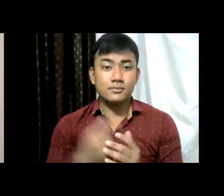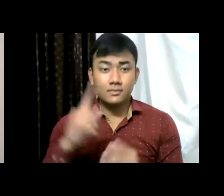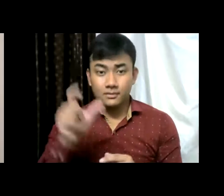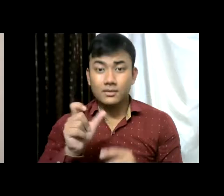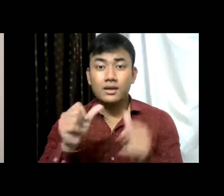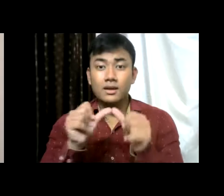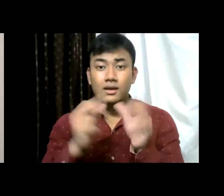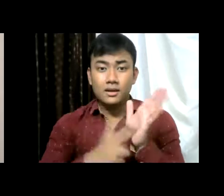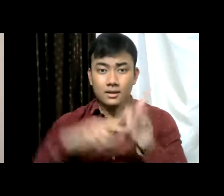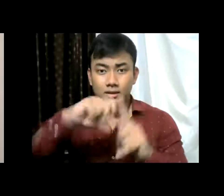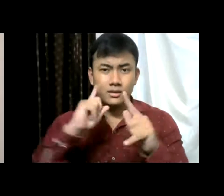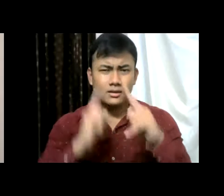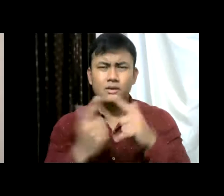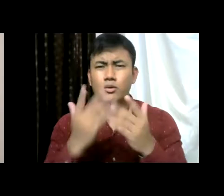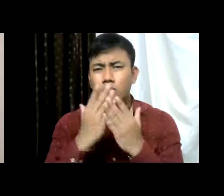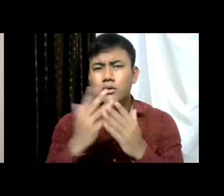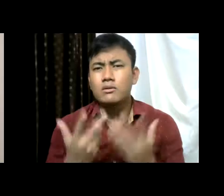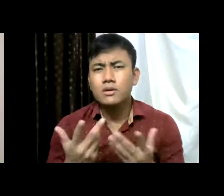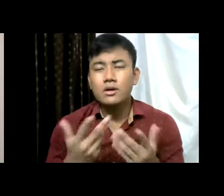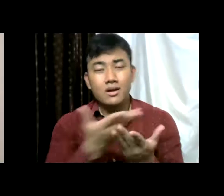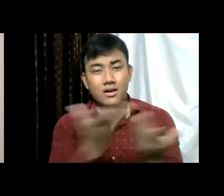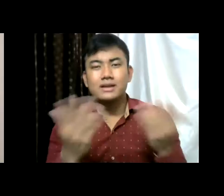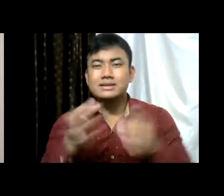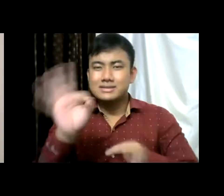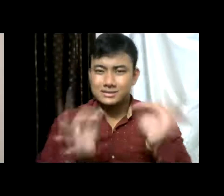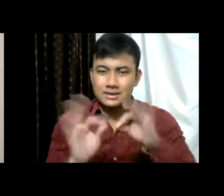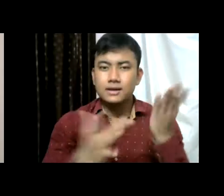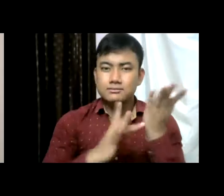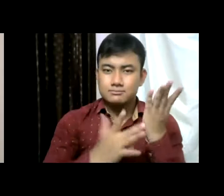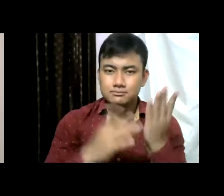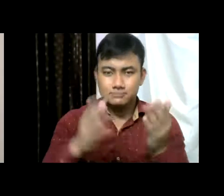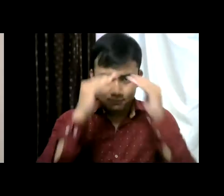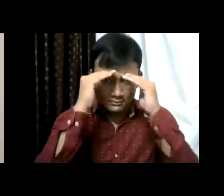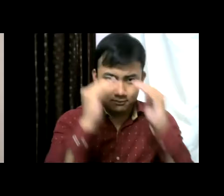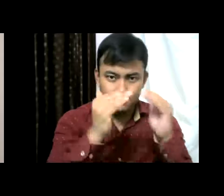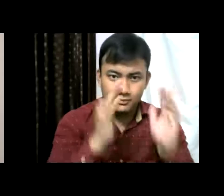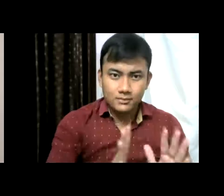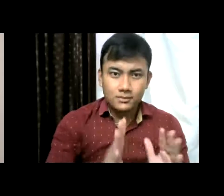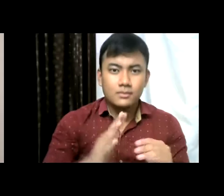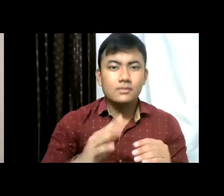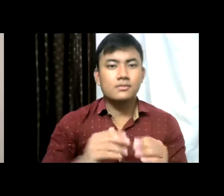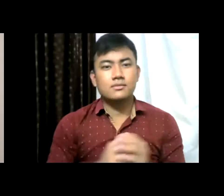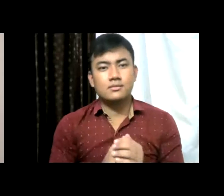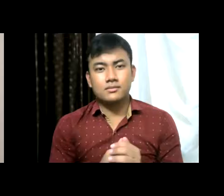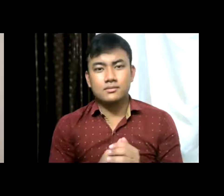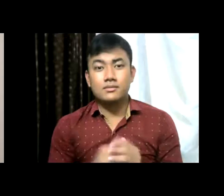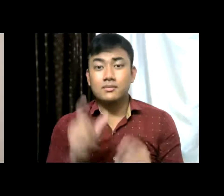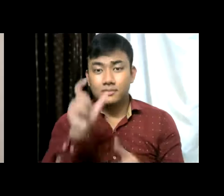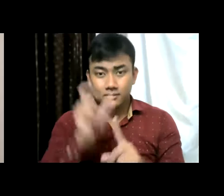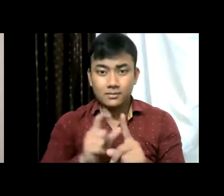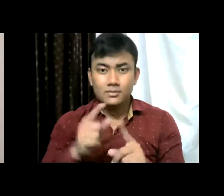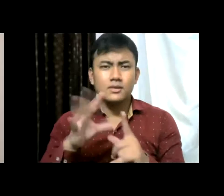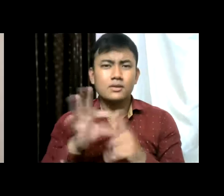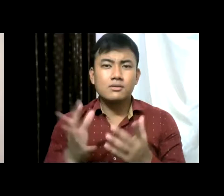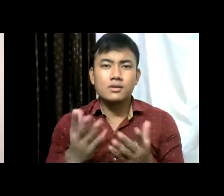as a science and technology journalist for 15 years and has been co-hosting Love Aaj Kal, a podcast dealing with love,